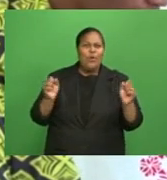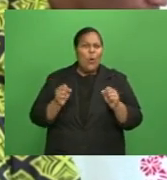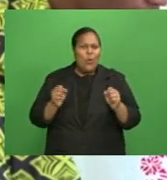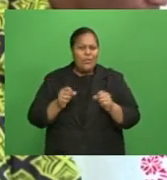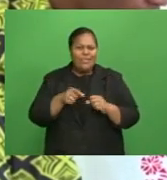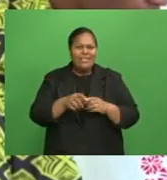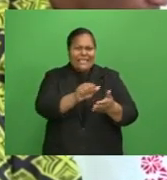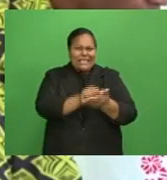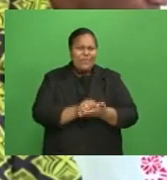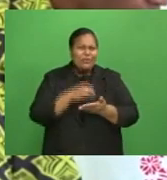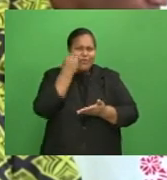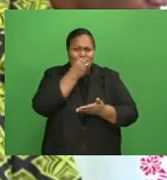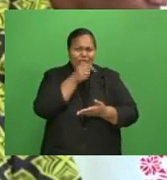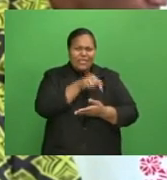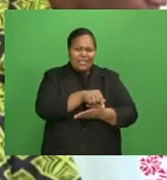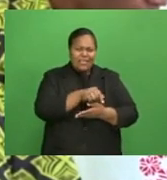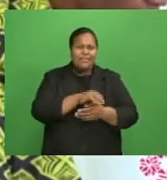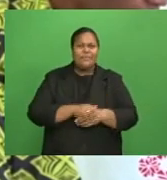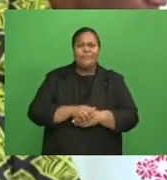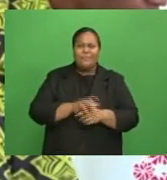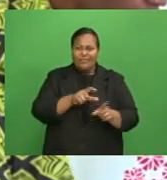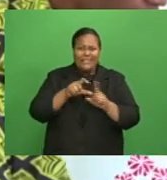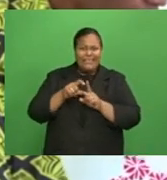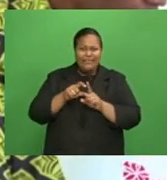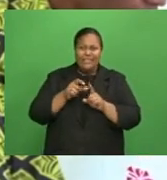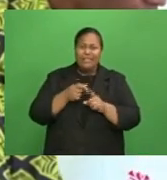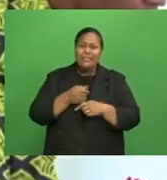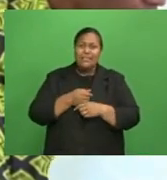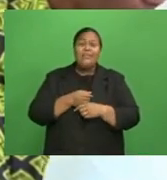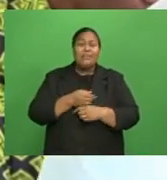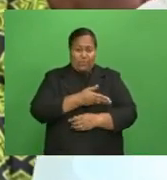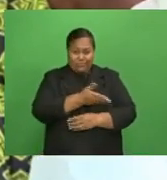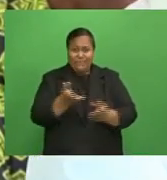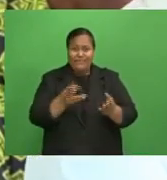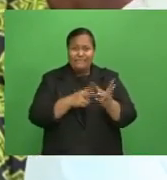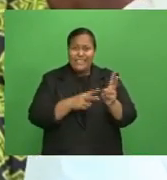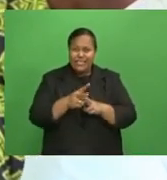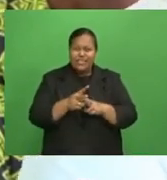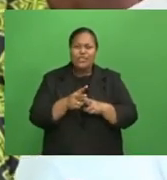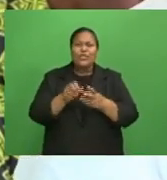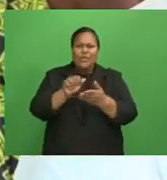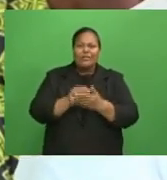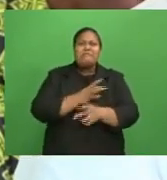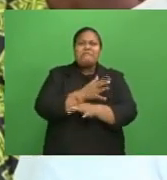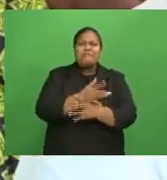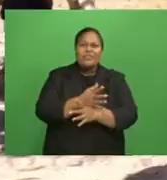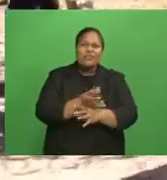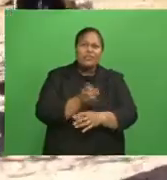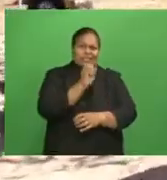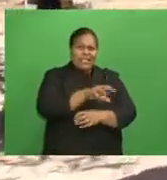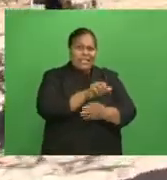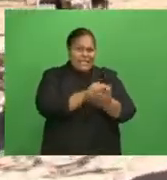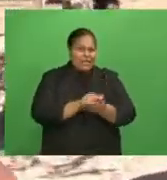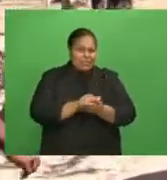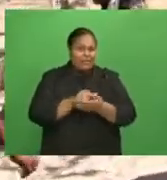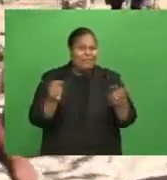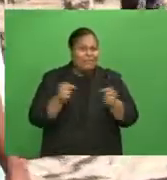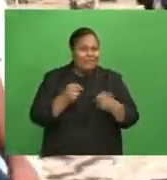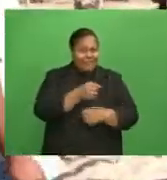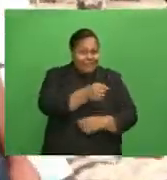plants has made it difficult for you to keep your catch fresh for longer periods of time, meaning that too